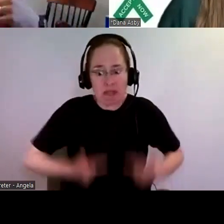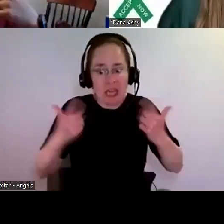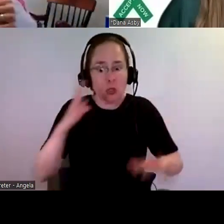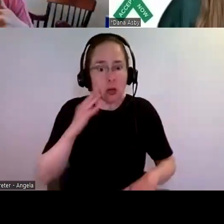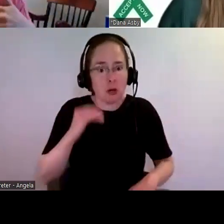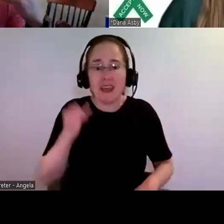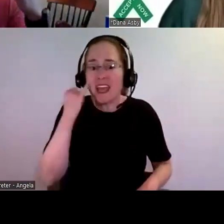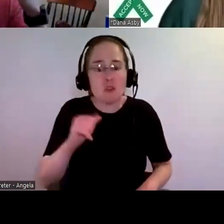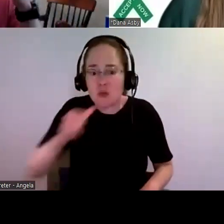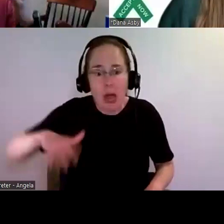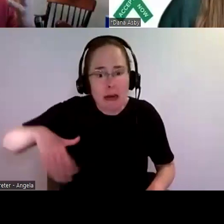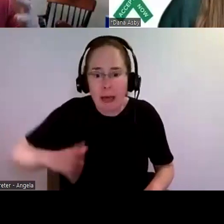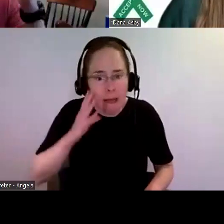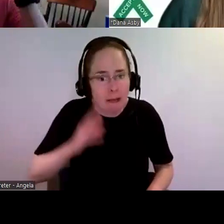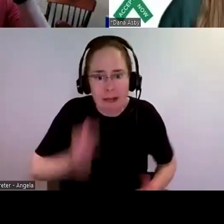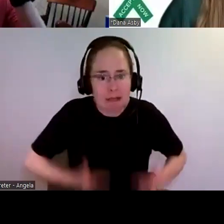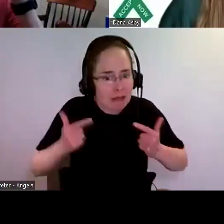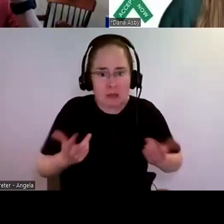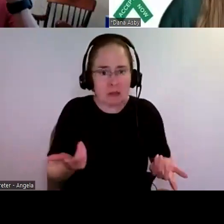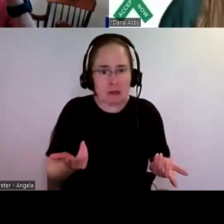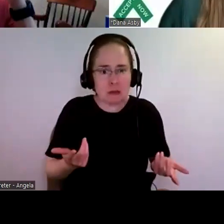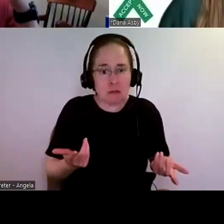If you haven't lived it, you are just